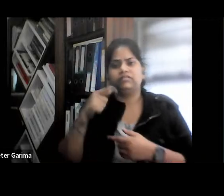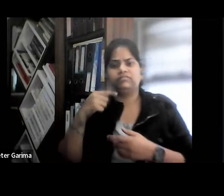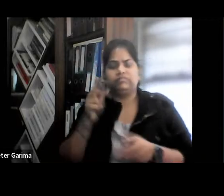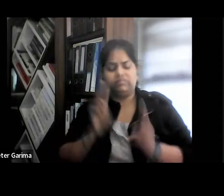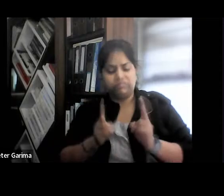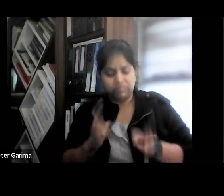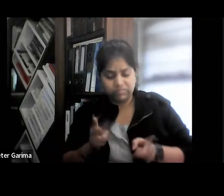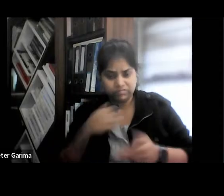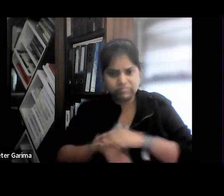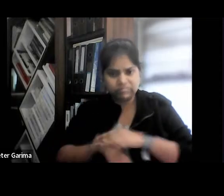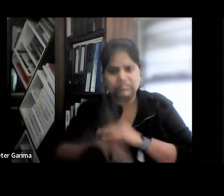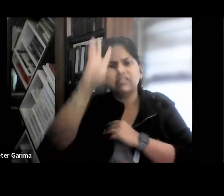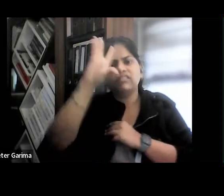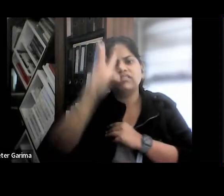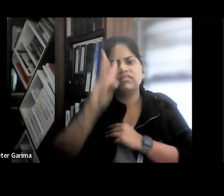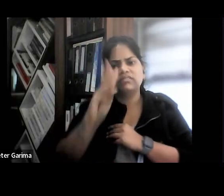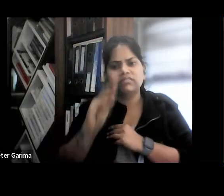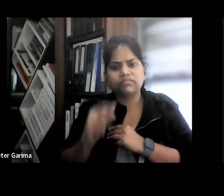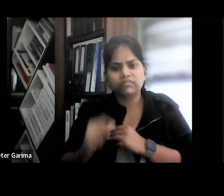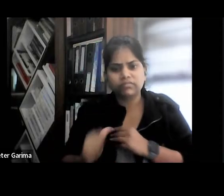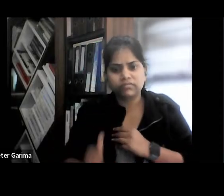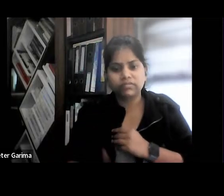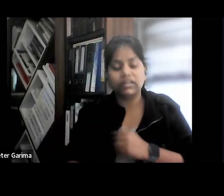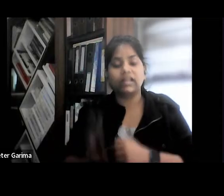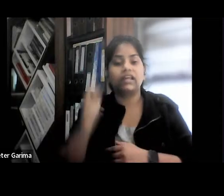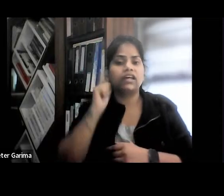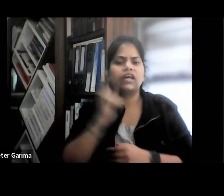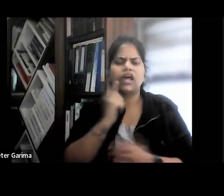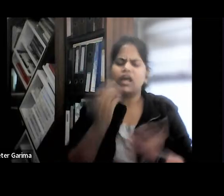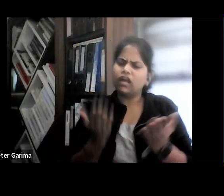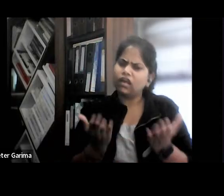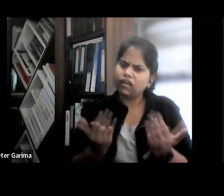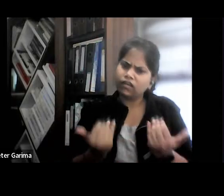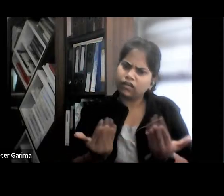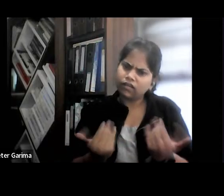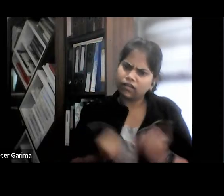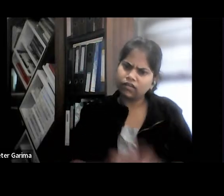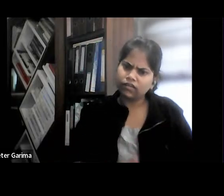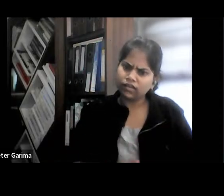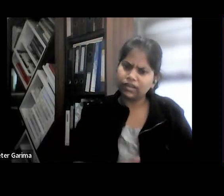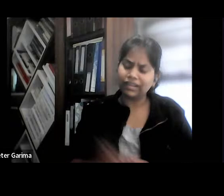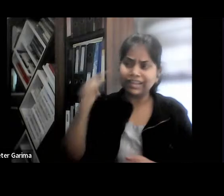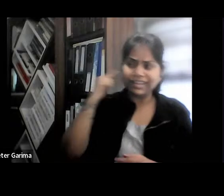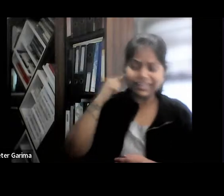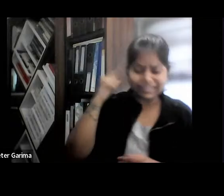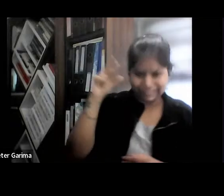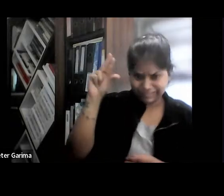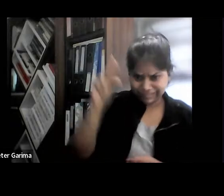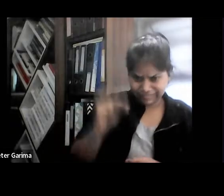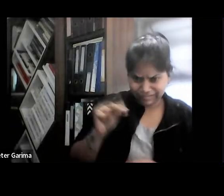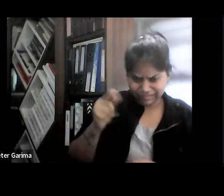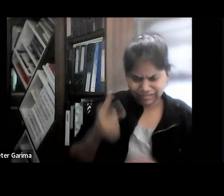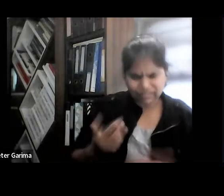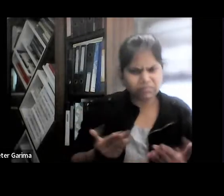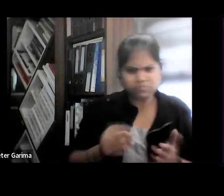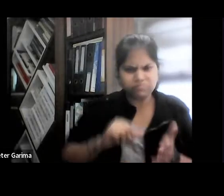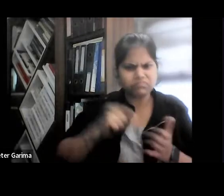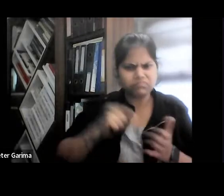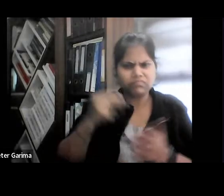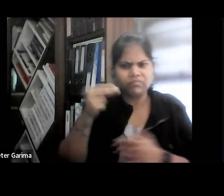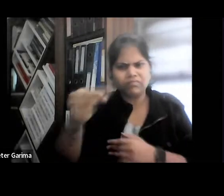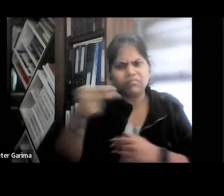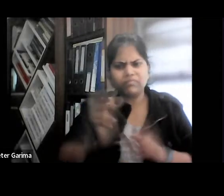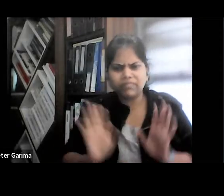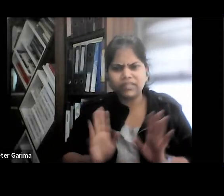concerned. Deafness via ableism becomes an impairment that colonizes all other attributes of the individual and becomes a